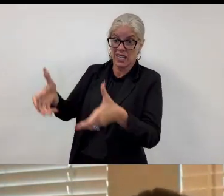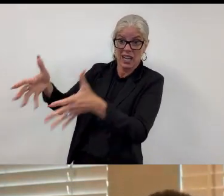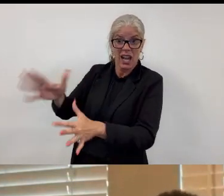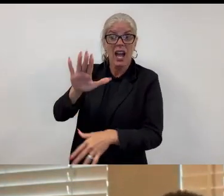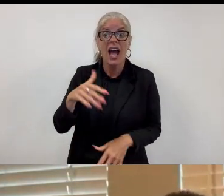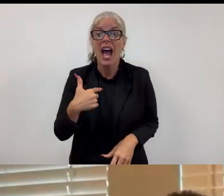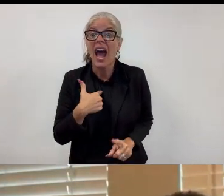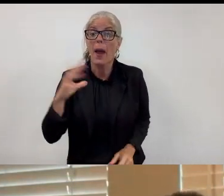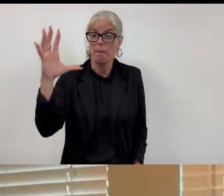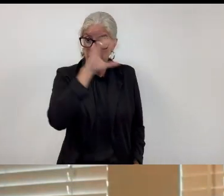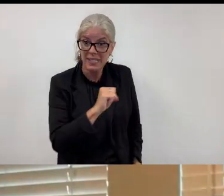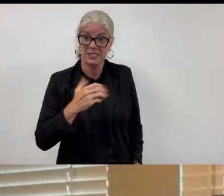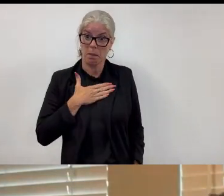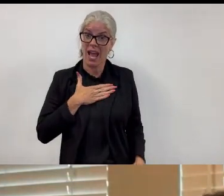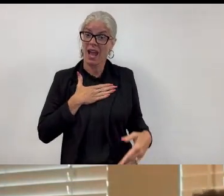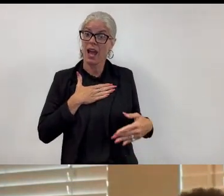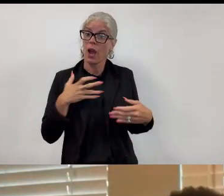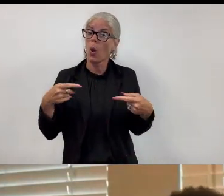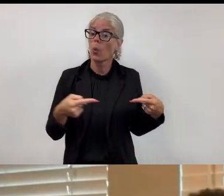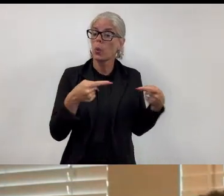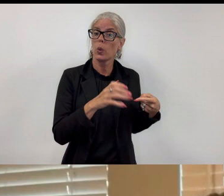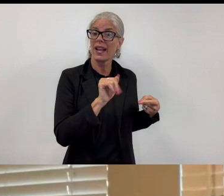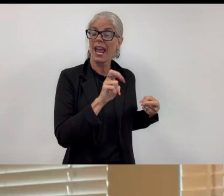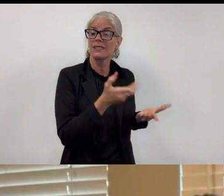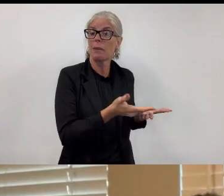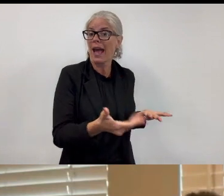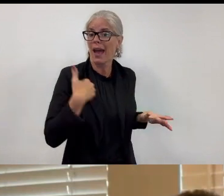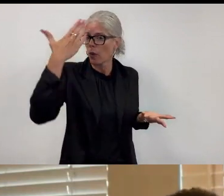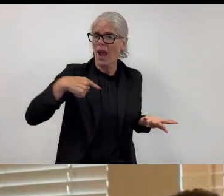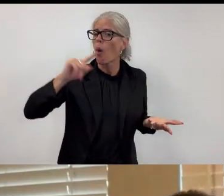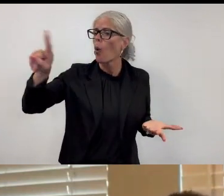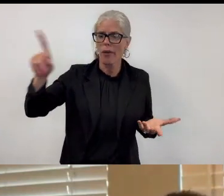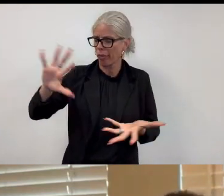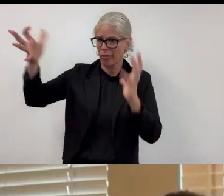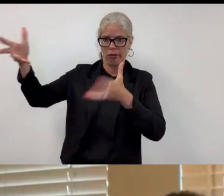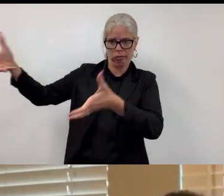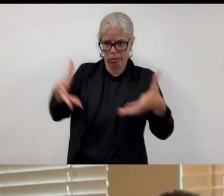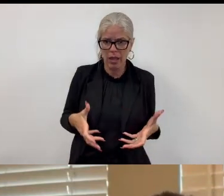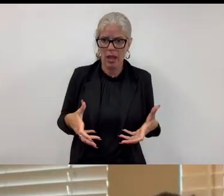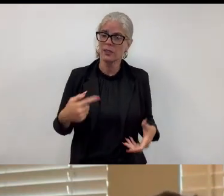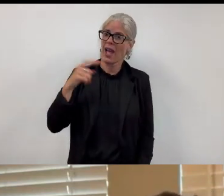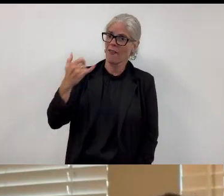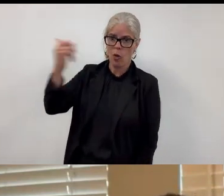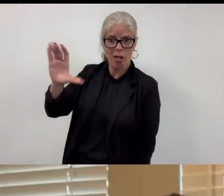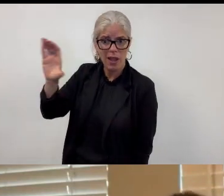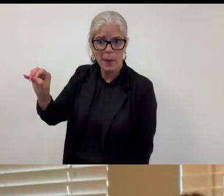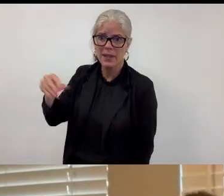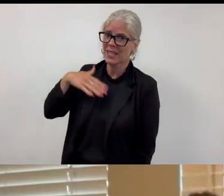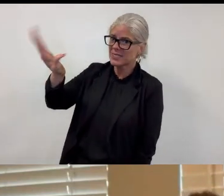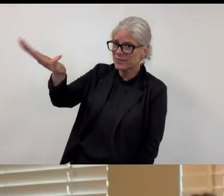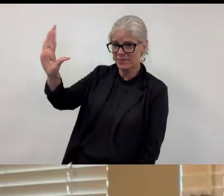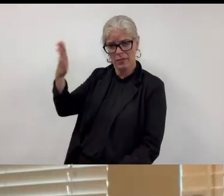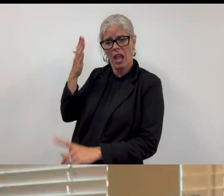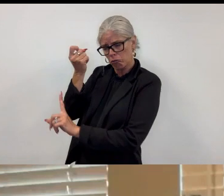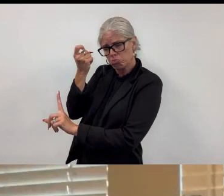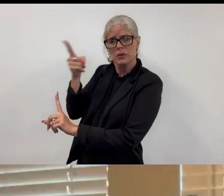up. And then I didn't get the wound care supplies that I needed. Unfortunately, orders probably just got mixed up, right? So again, I called the